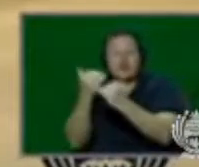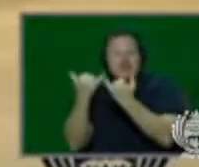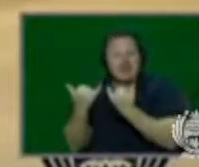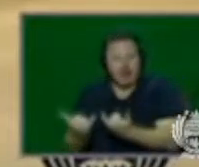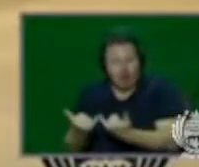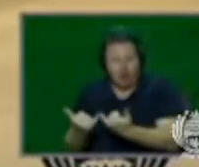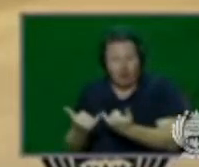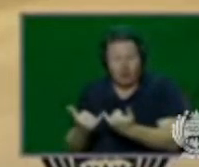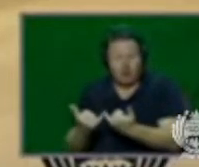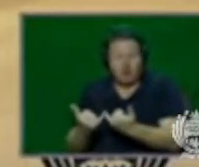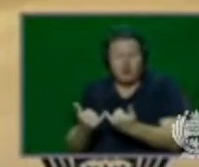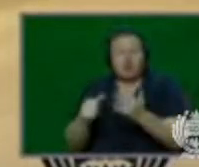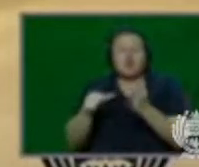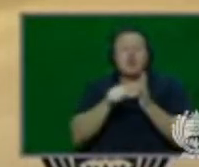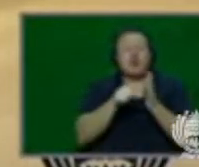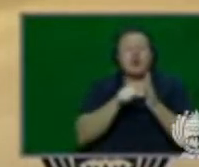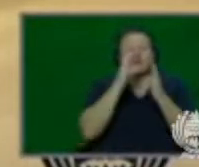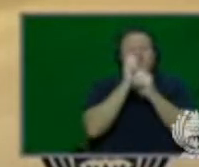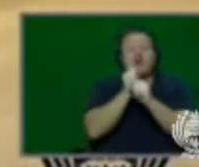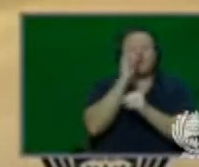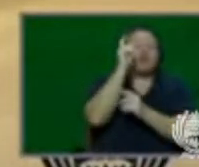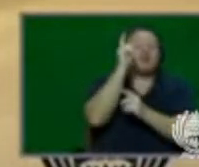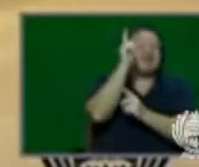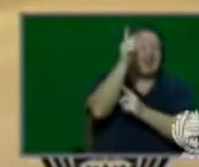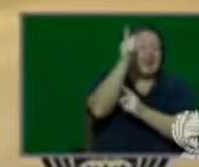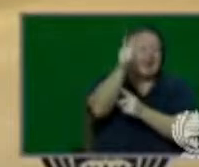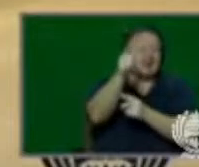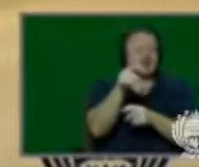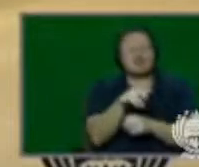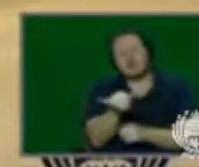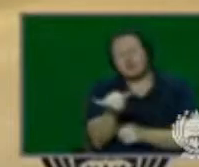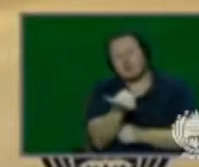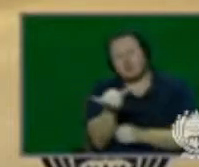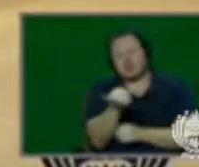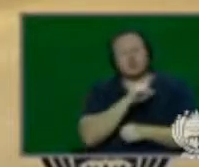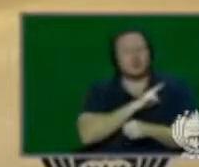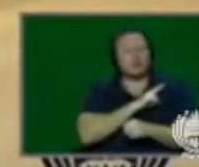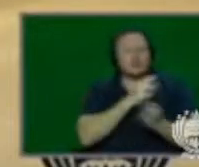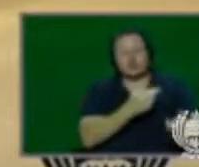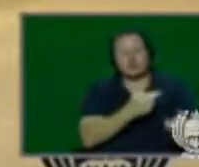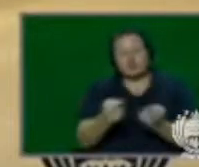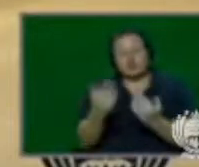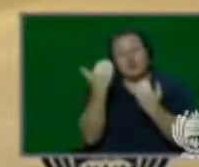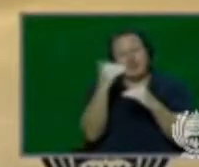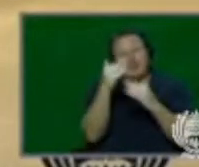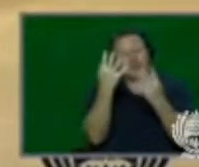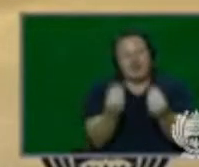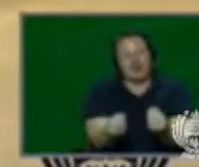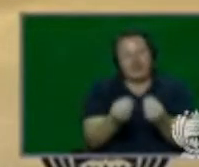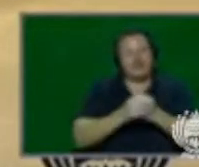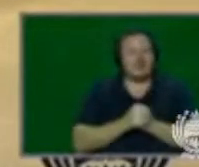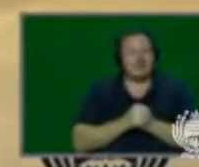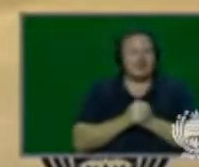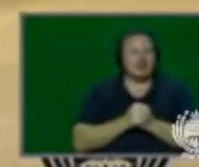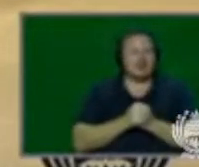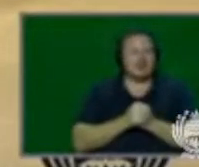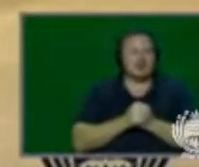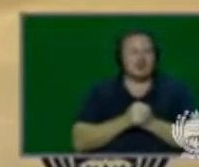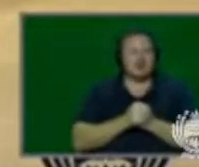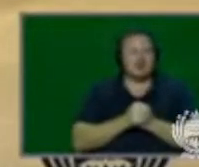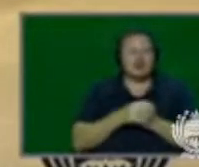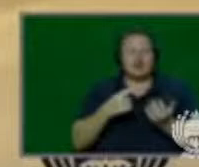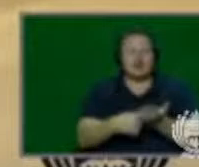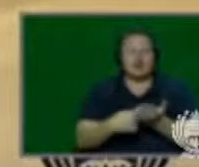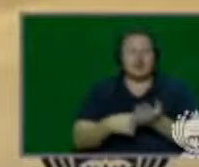ones we may need to delay in the context of unlimited resources. As much as the debate has